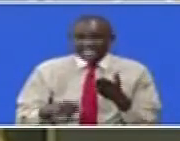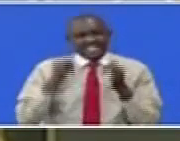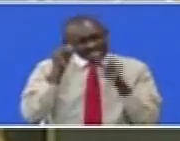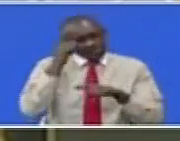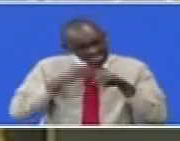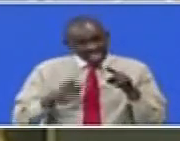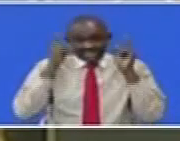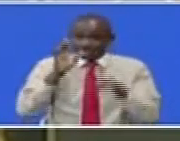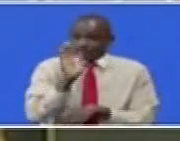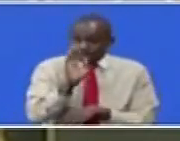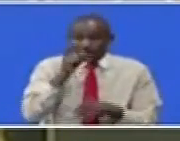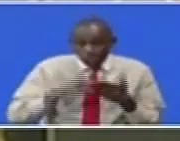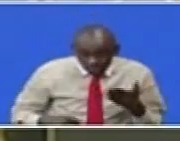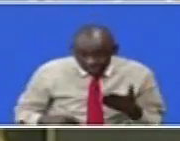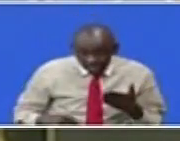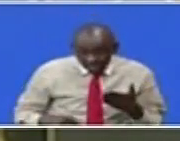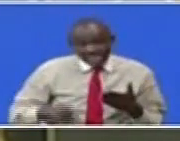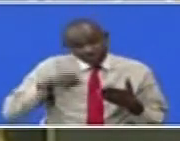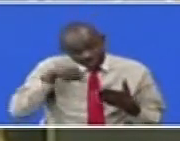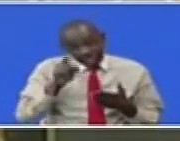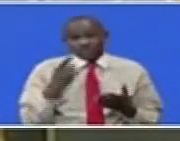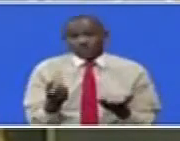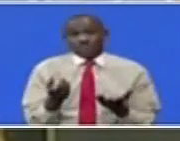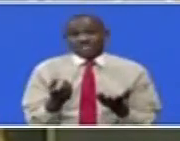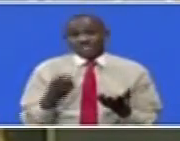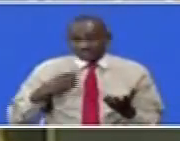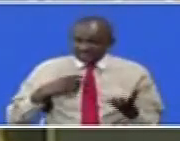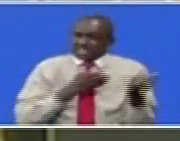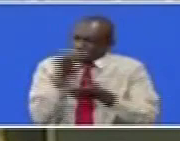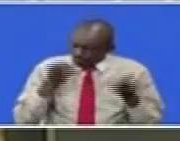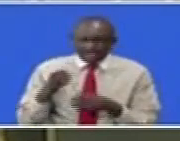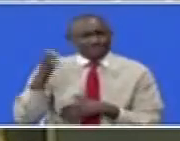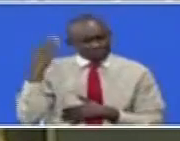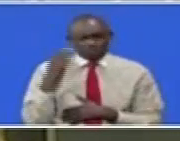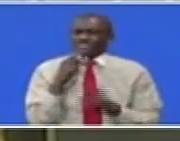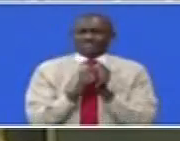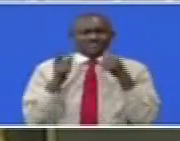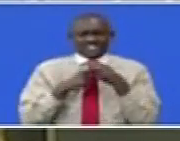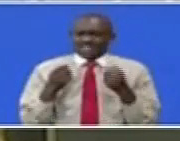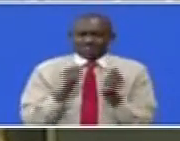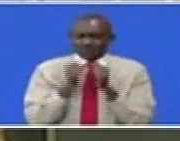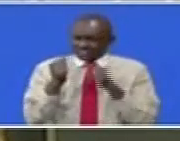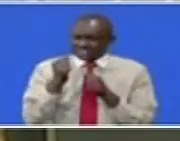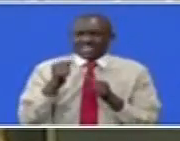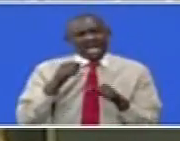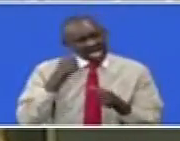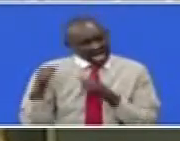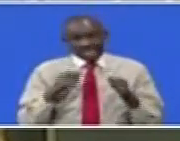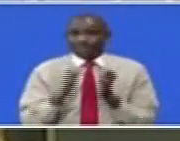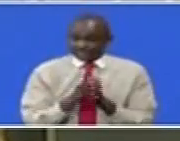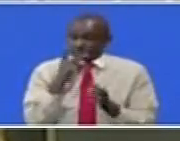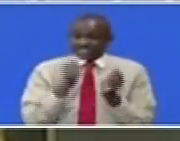Year's resolution risks being sabotaged if the current economic situation in the country persists into the new